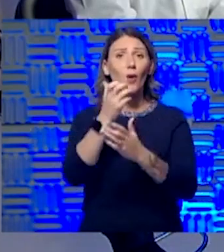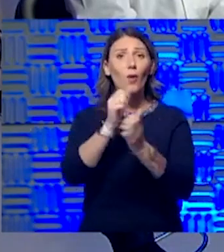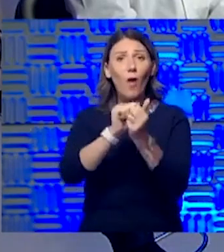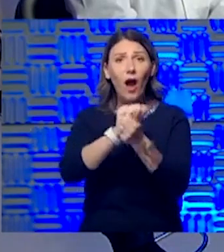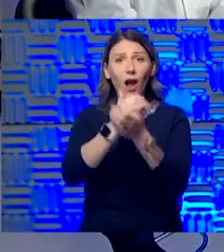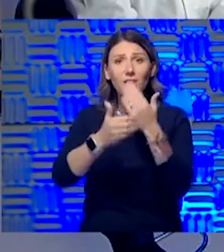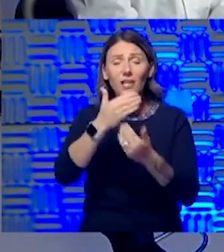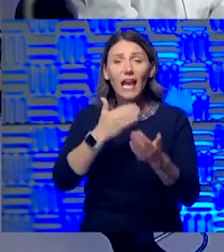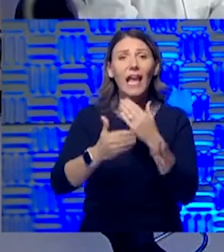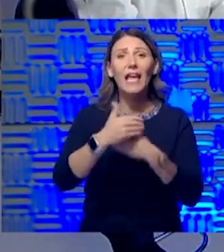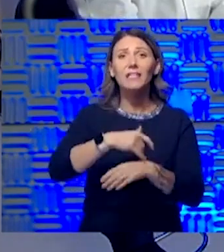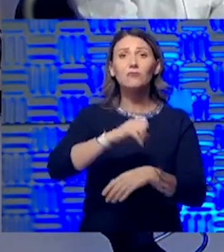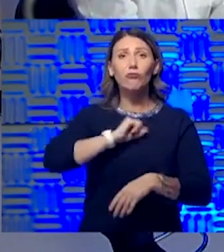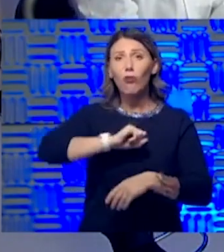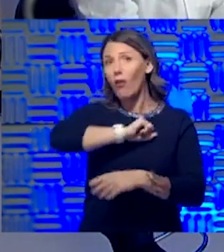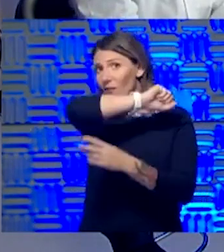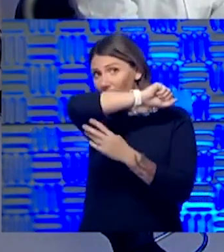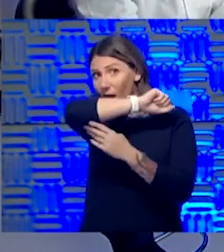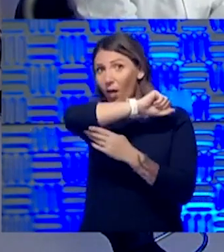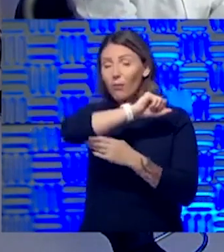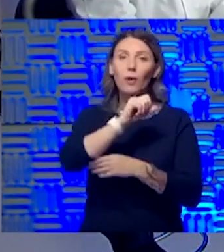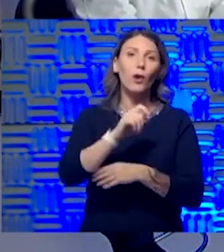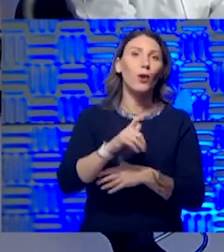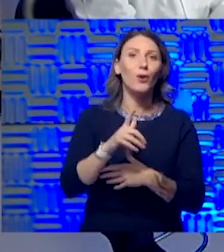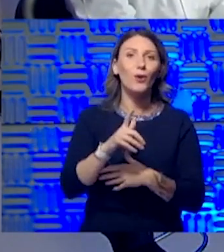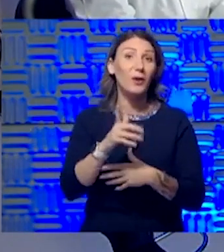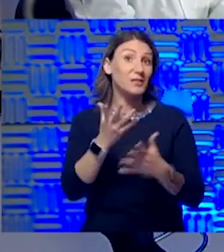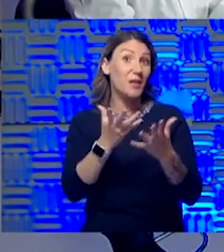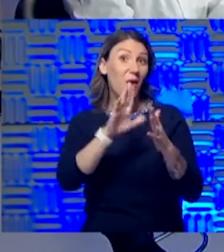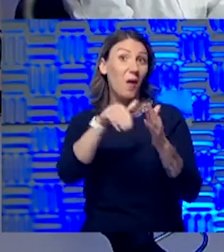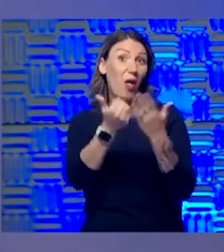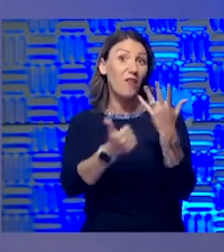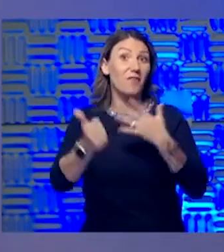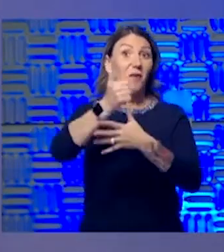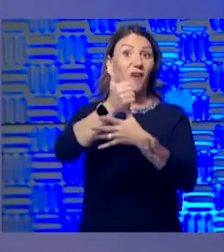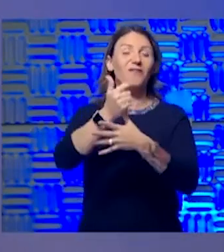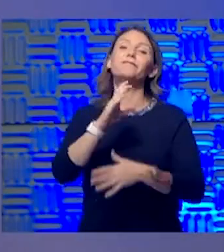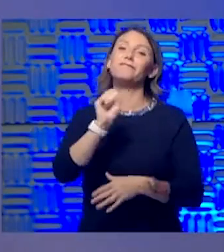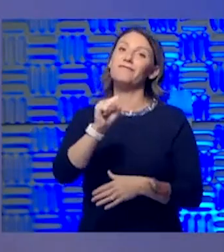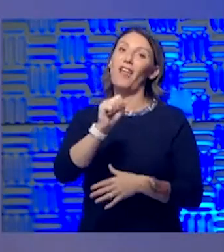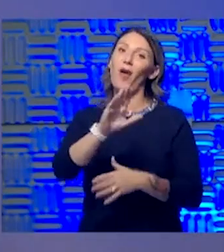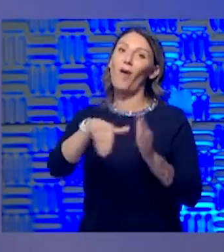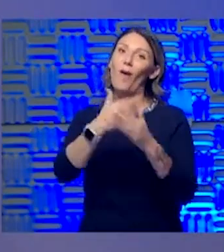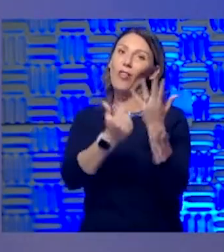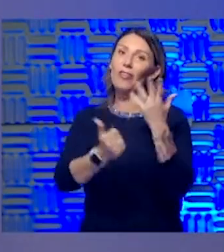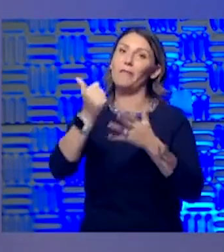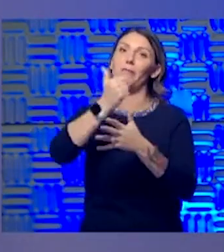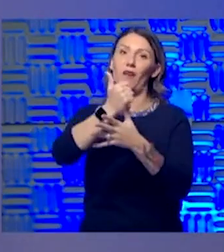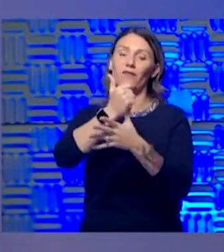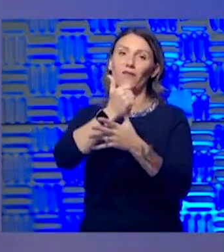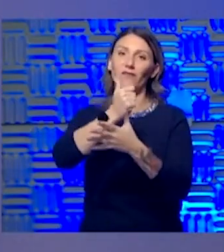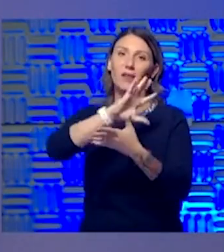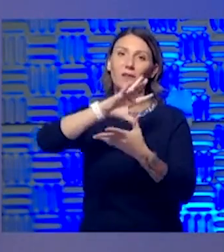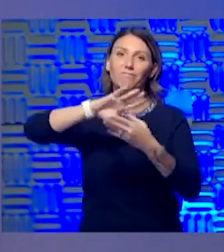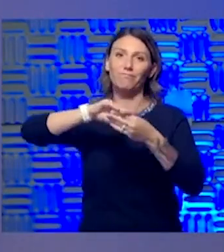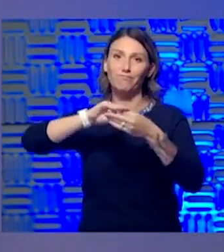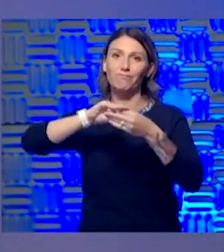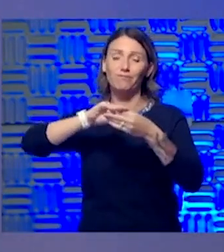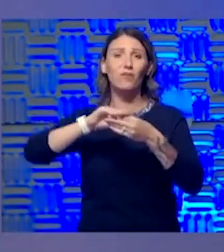or is it all of the above? Probably all of the above. I know you're going to say all of the above. I think it has to be all of the above. And they are such simple messages,